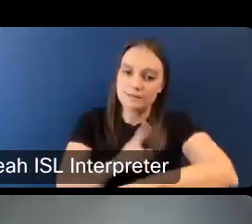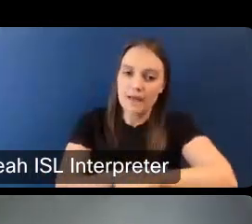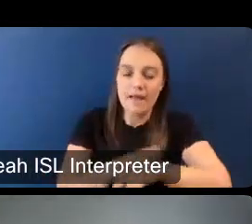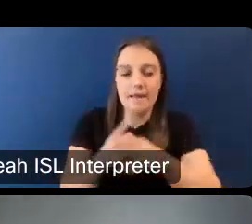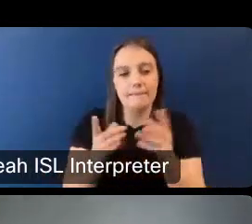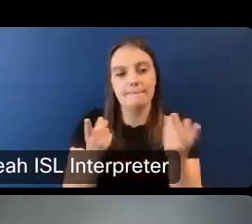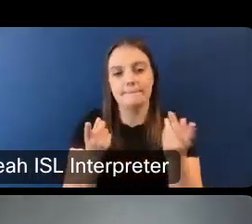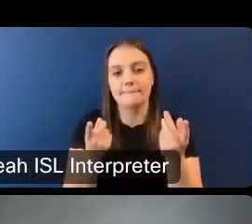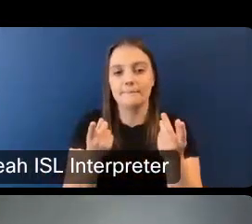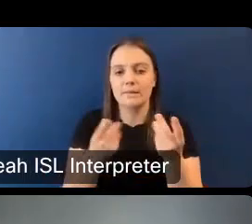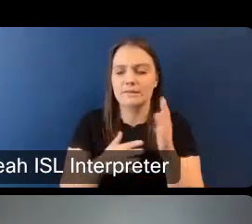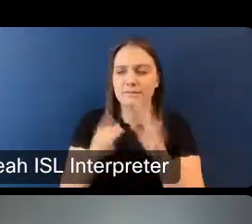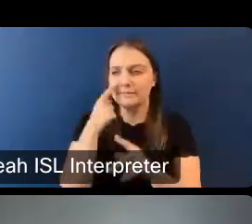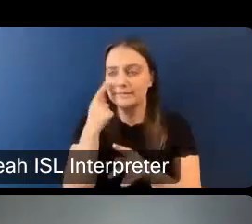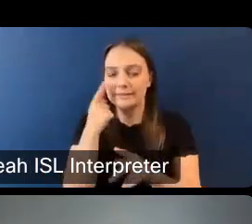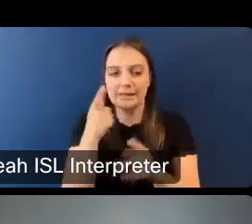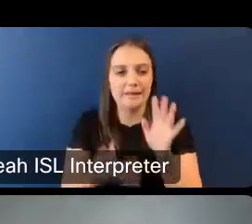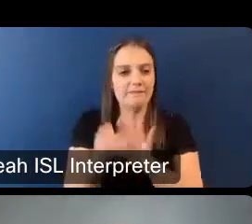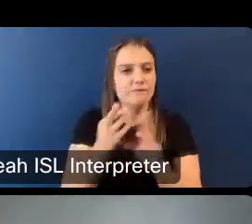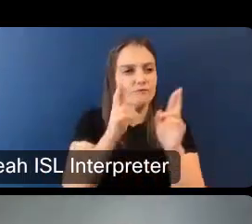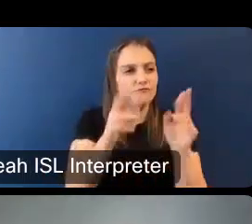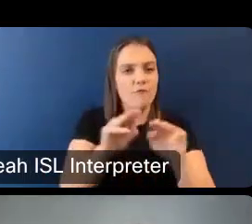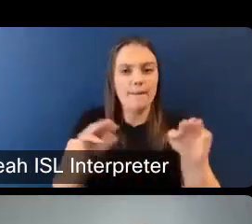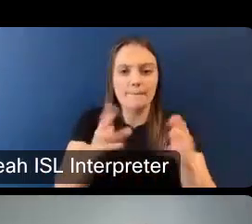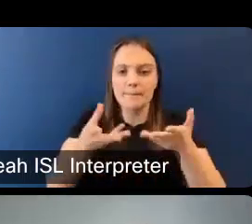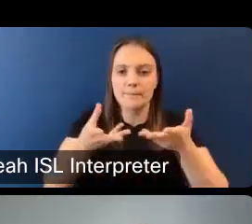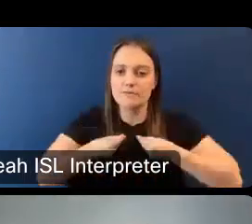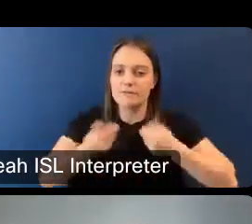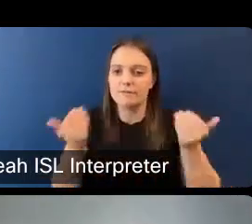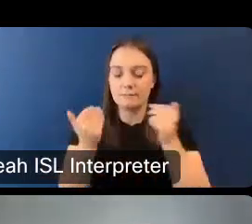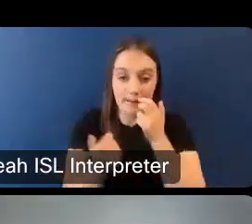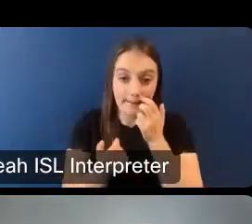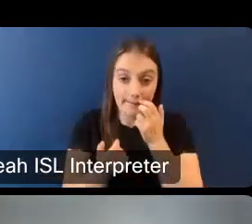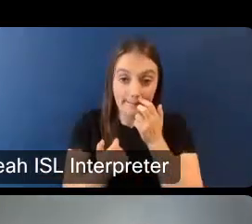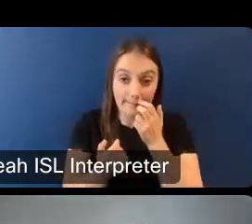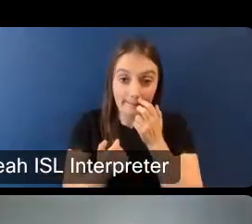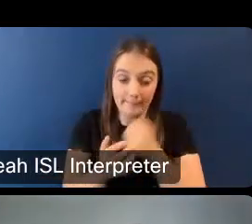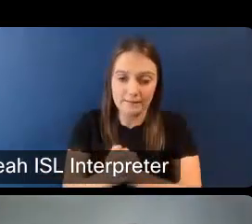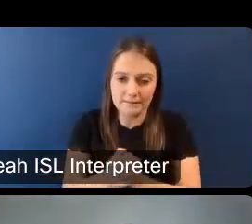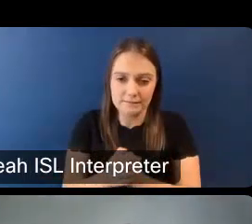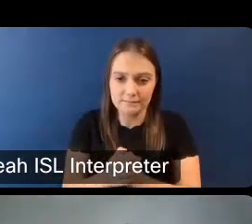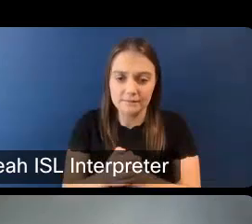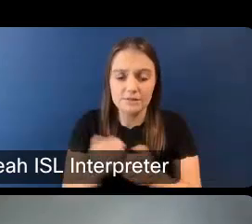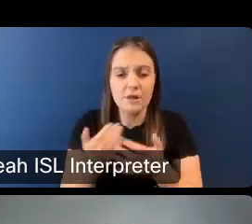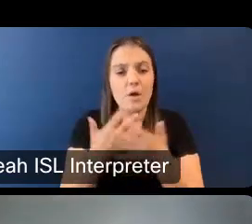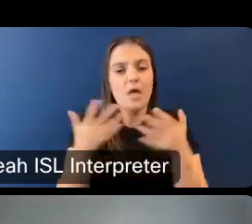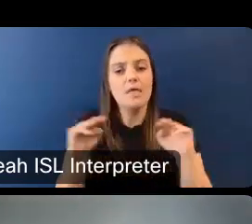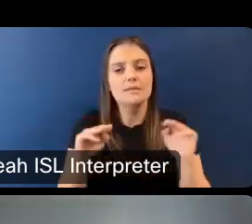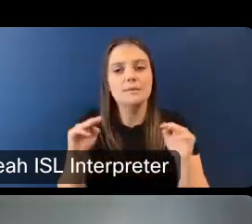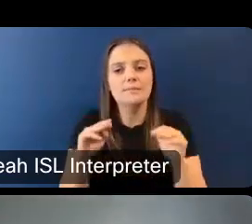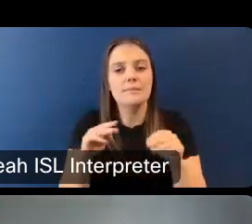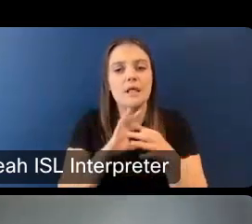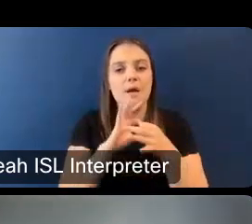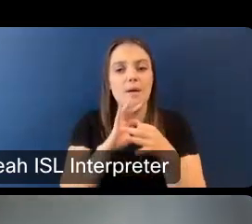learning, is it getting to the right people? And as we all know, a lot of even our patient partners and patients and those